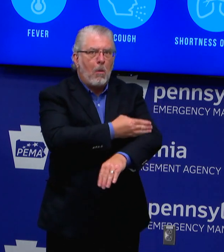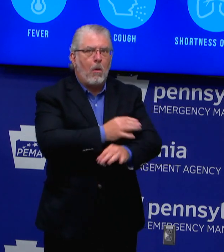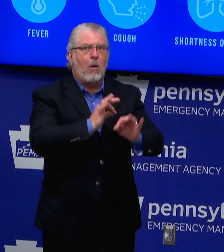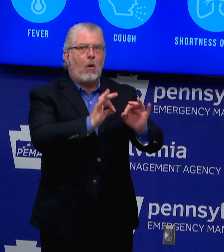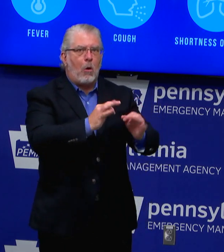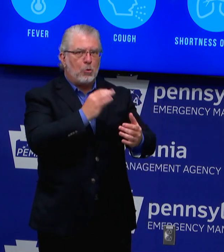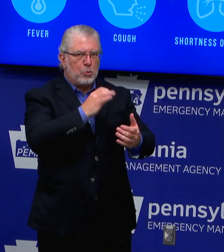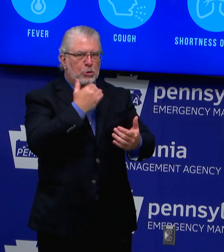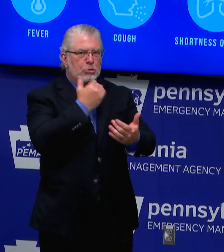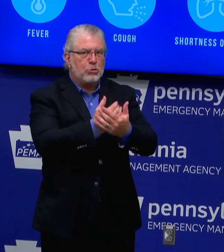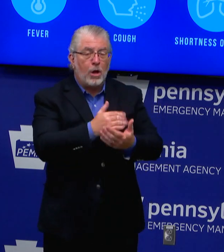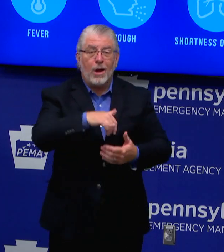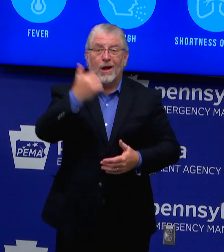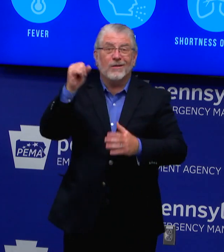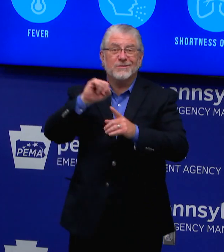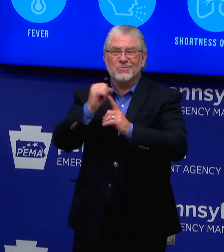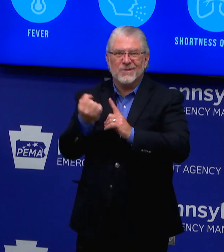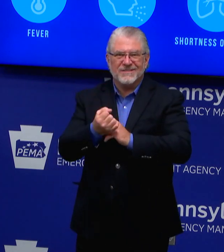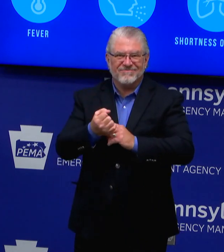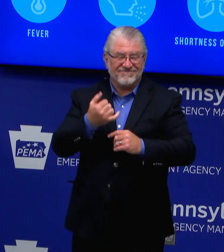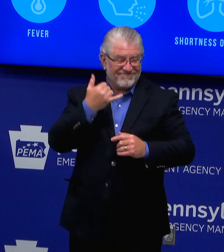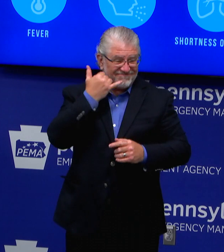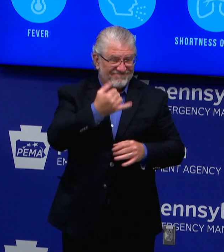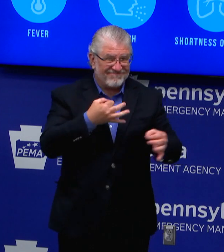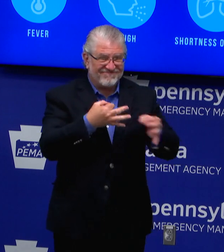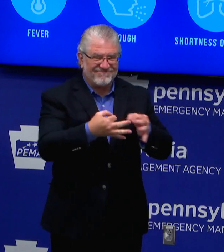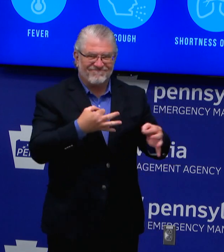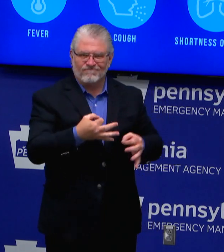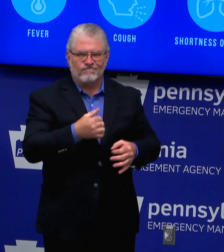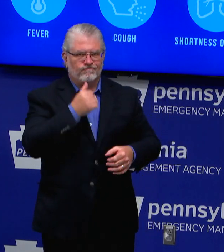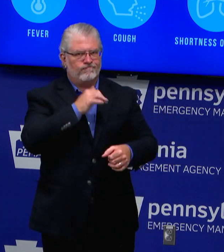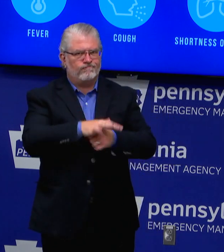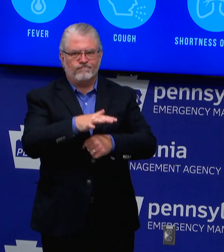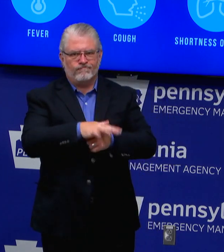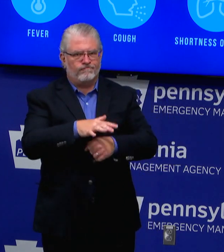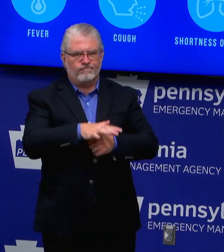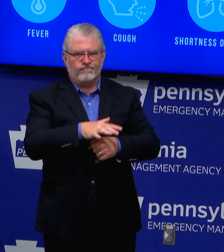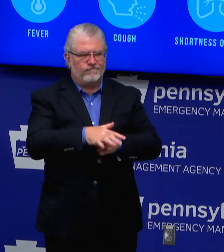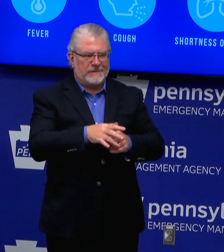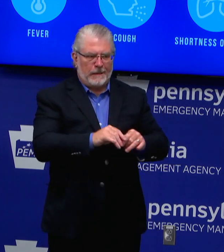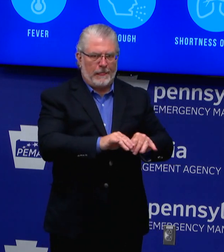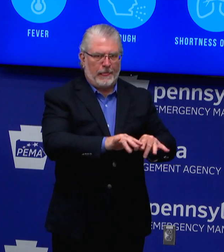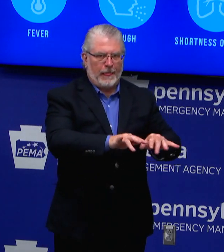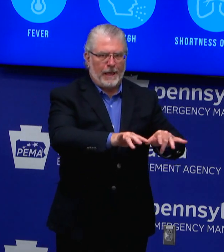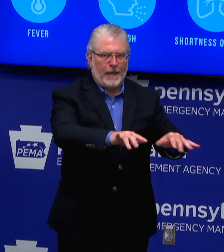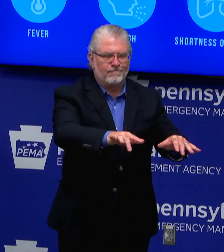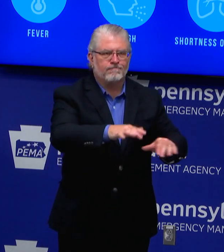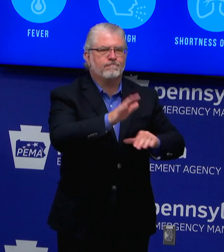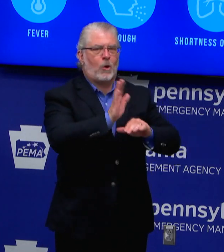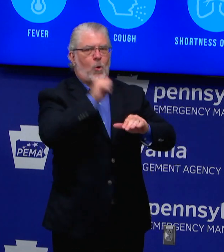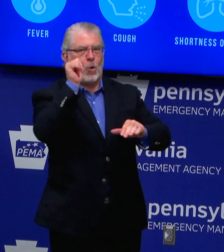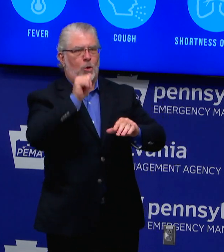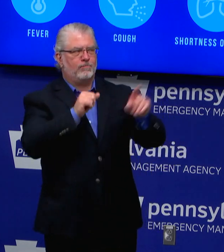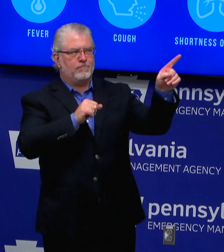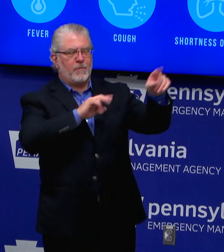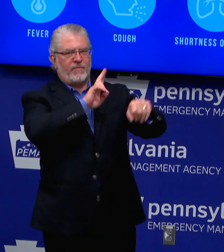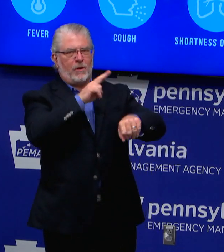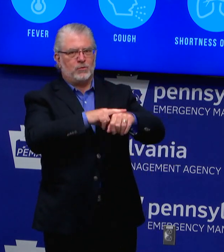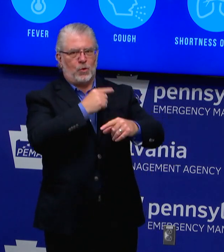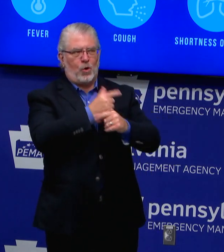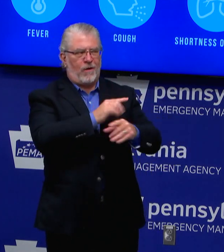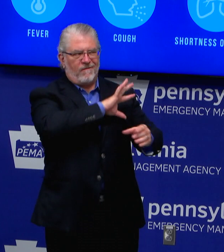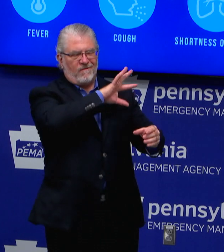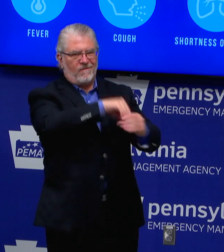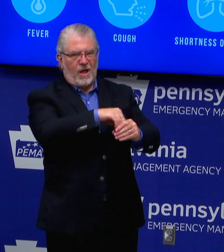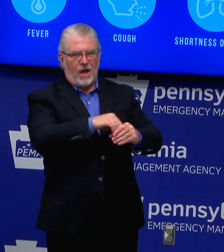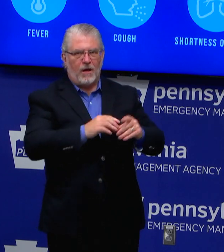certain other circumstances, the outbreak continues to grow, and then that's when we usually get the National Guard involved. We're also working on